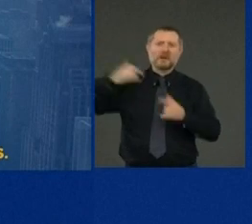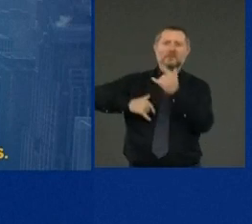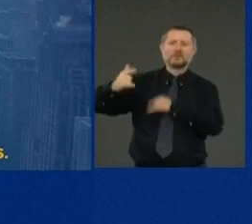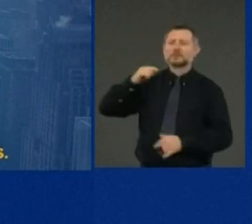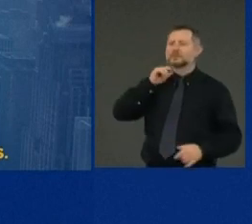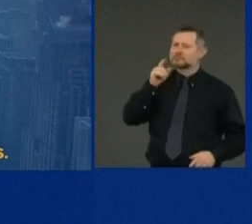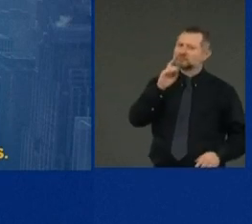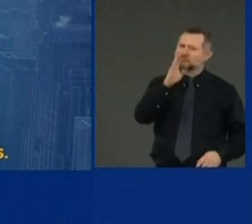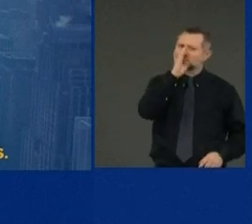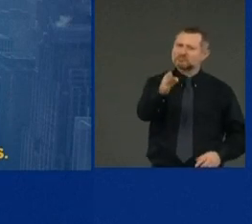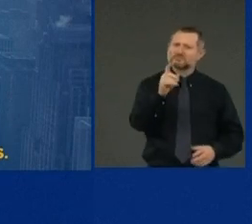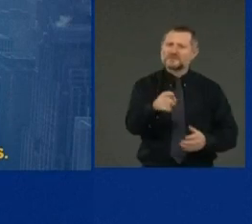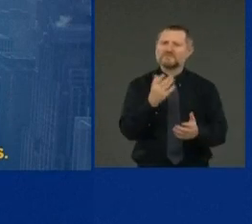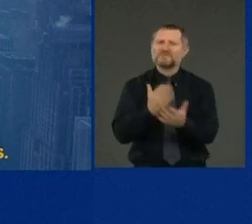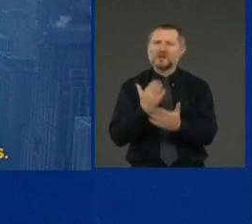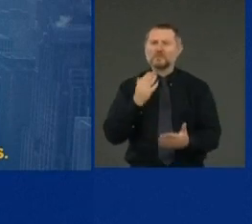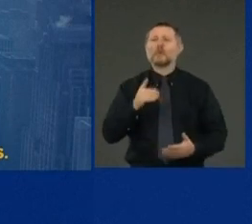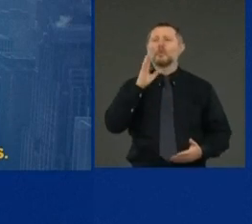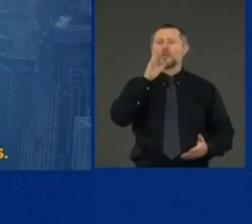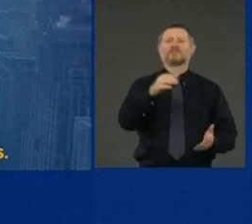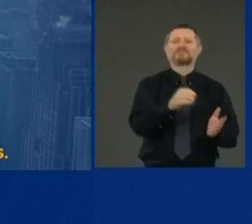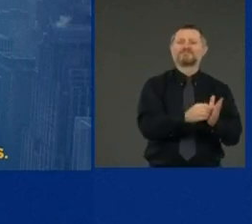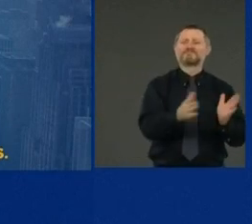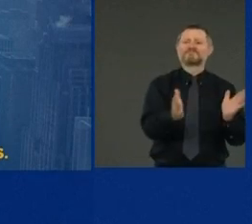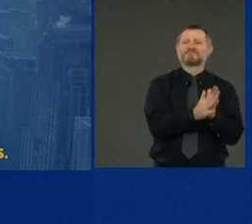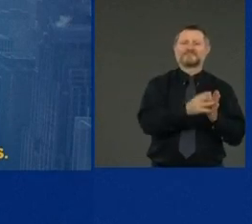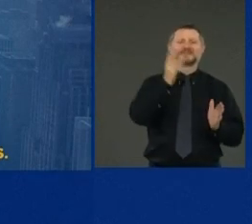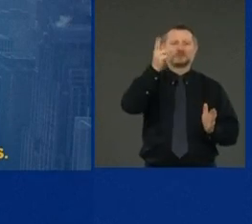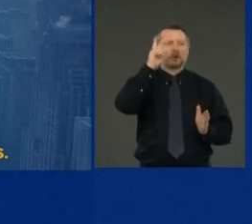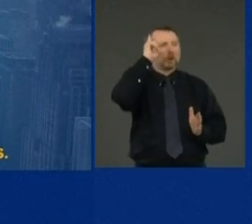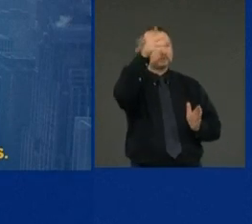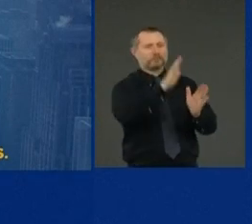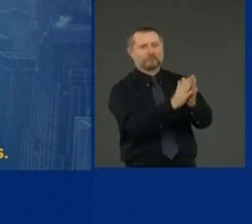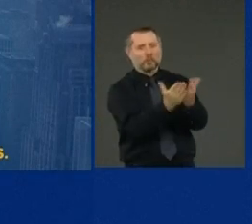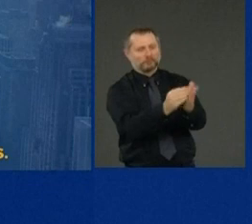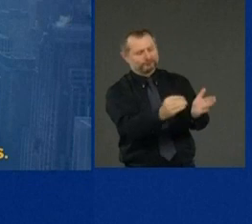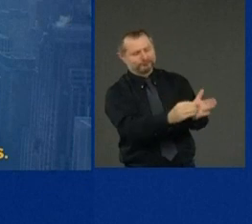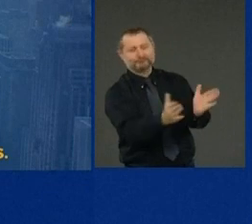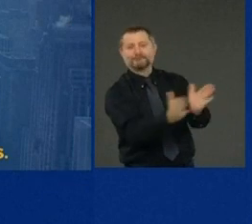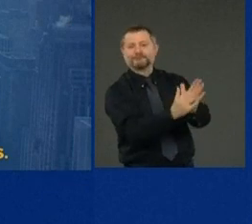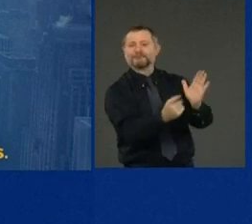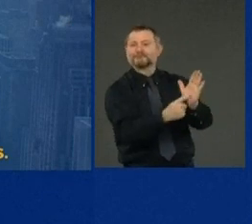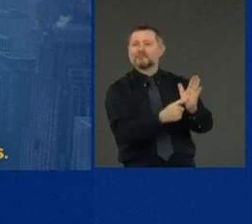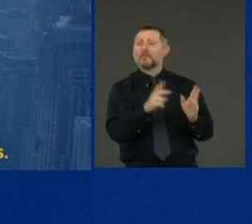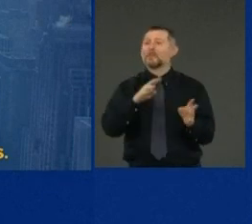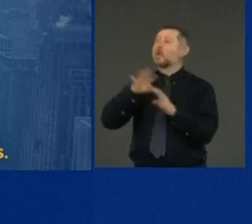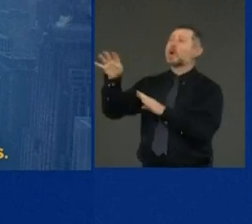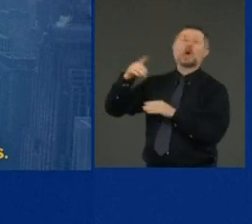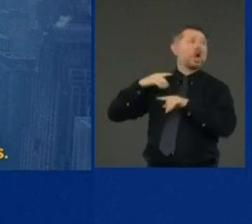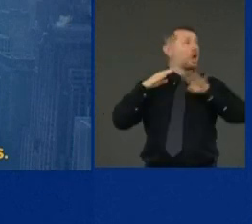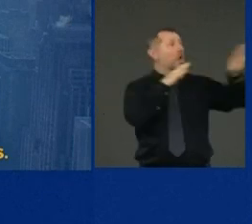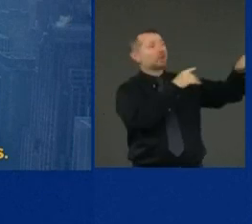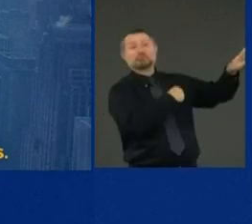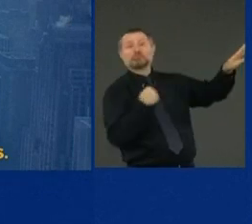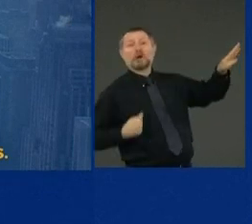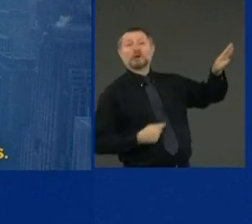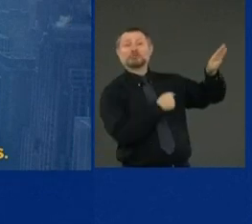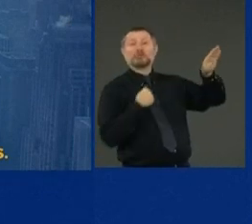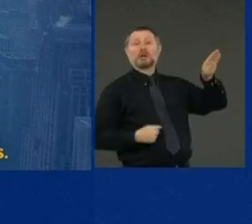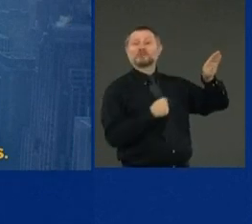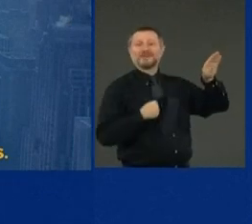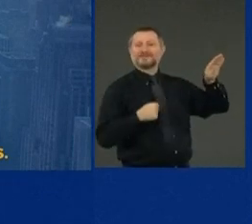history books. Everybody said the virus was in China. Look at China, look at China, look at China. Yeah, baloney. It wasn't in